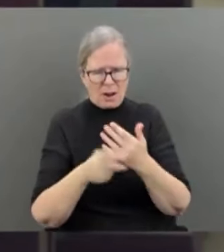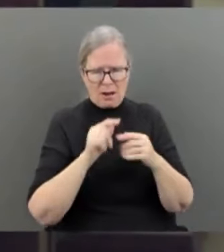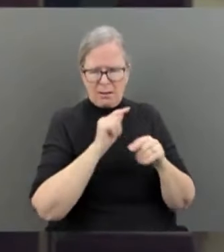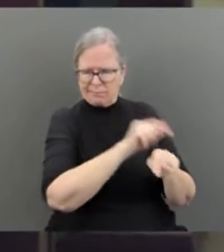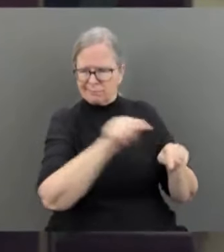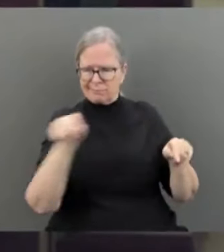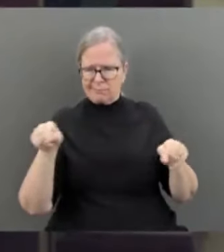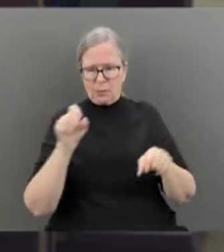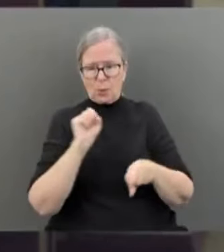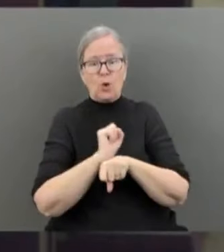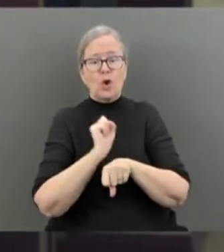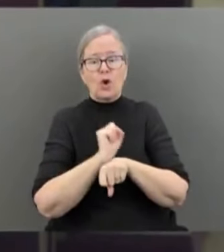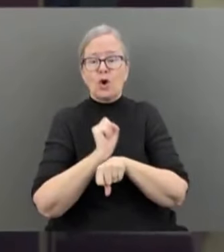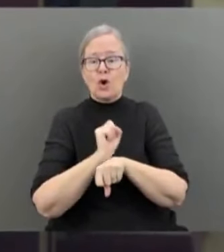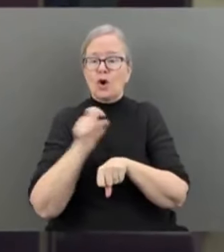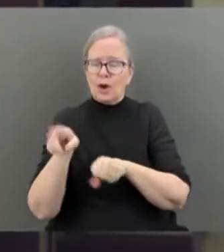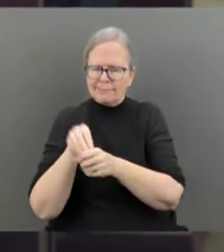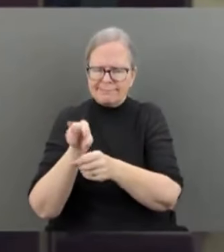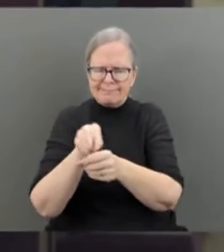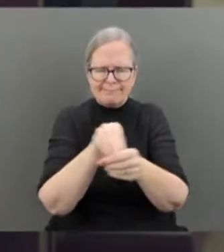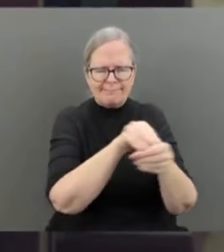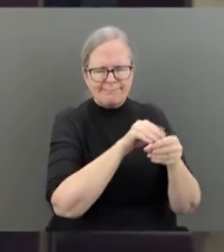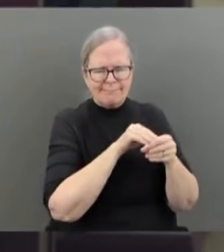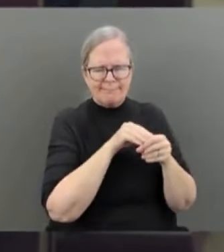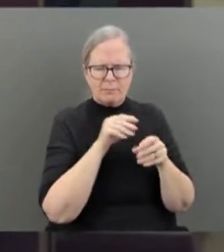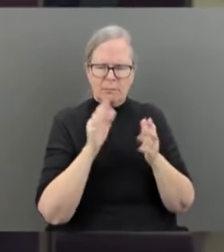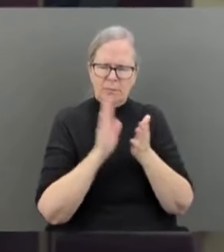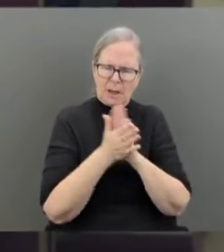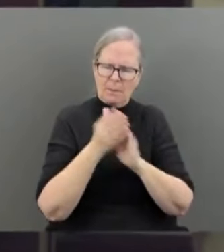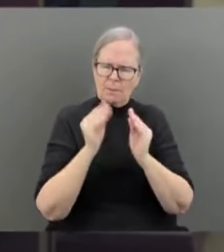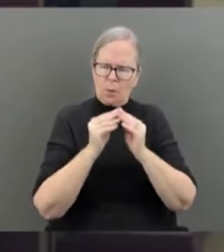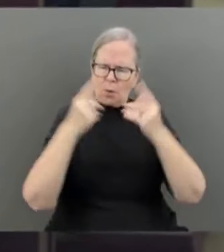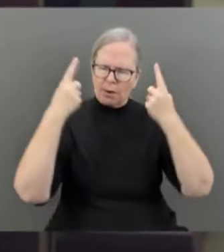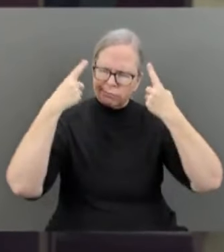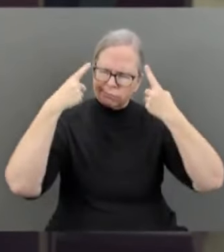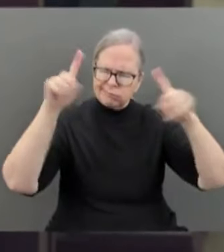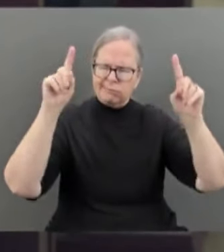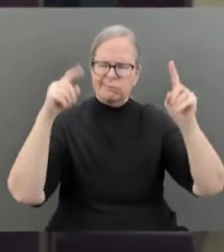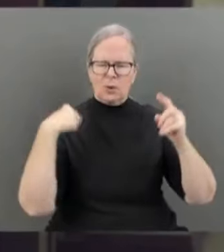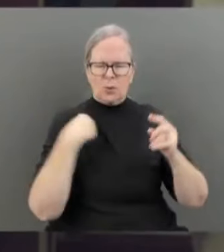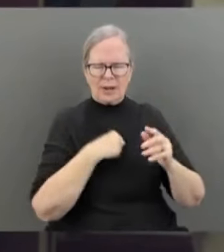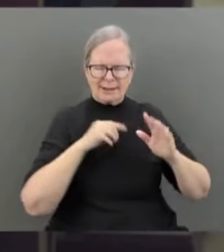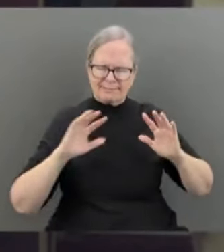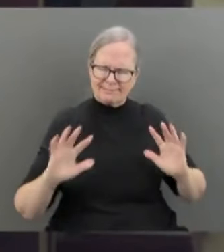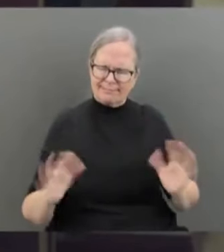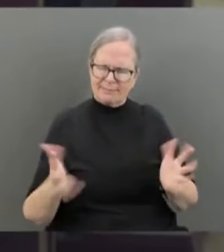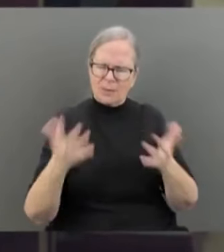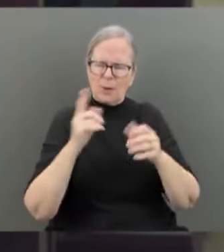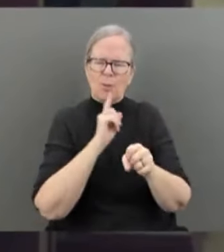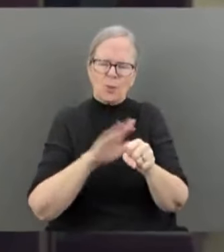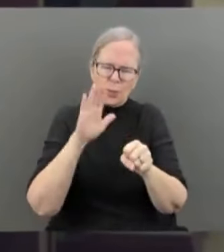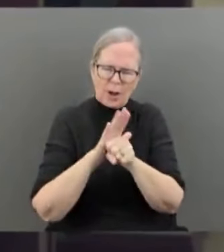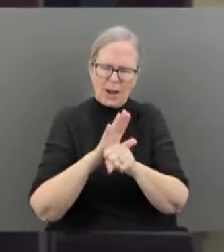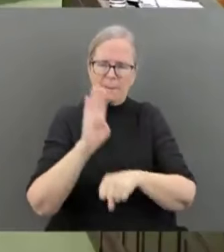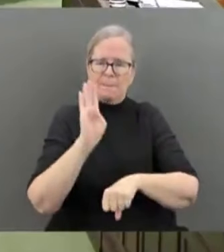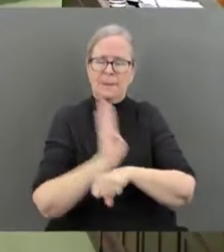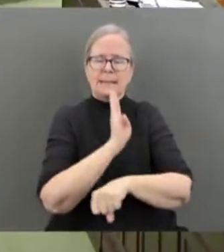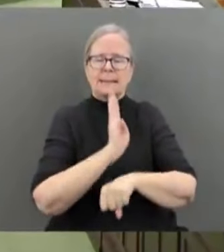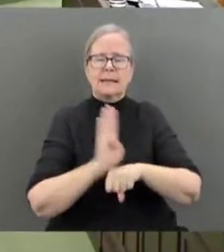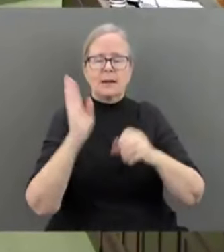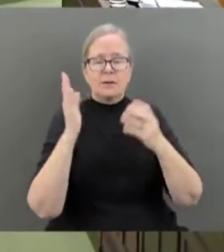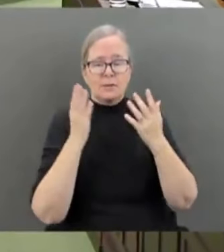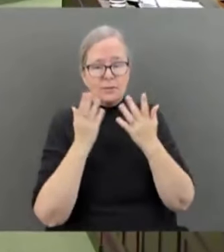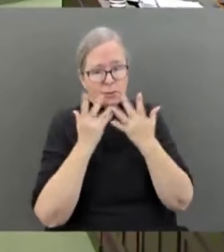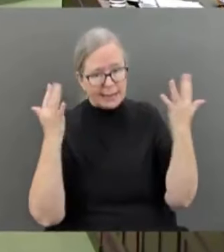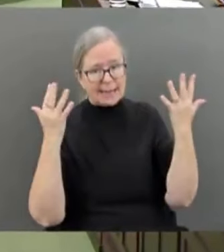Speaker, our government is dedicated to fostering a business-friendly environment to sustain Alberta's robust job market. The